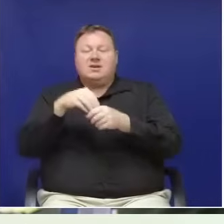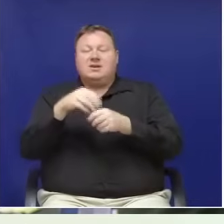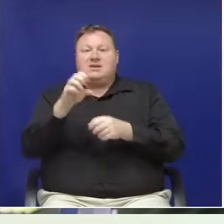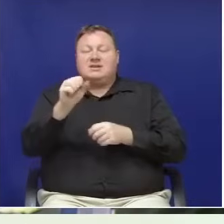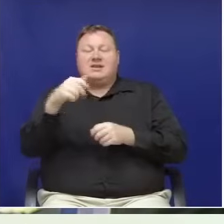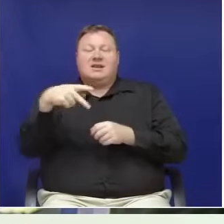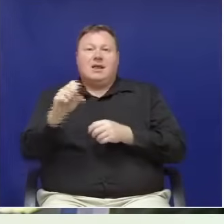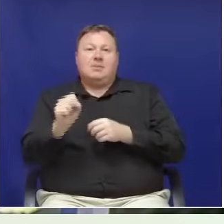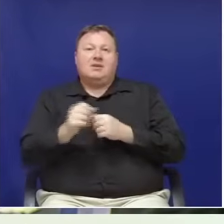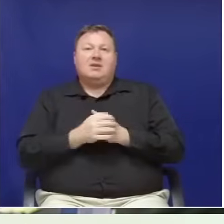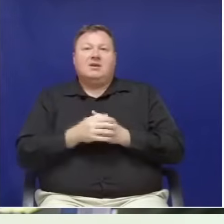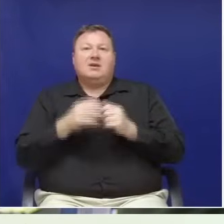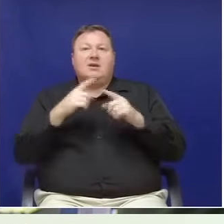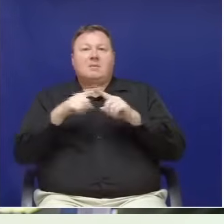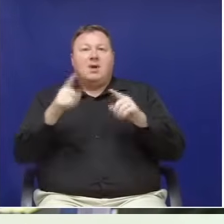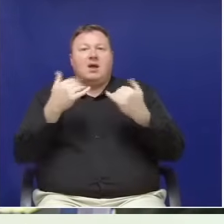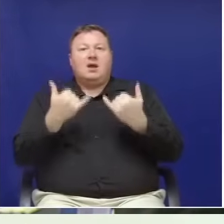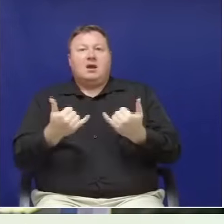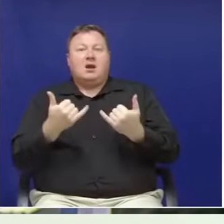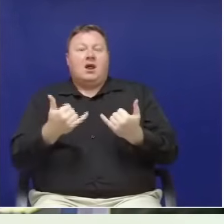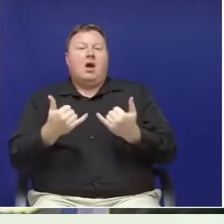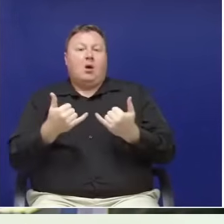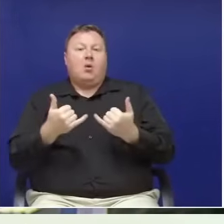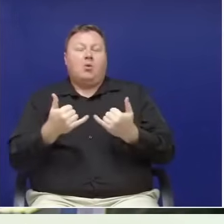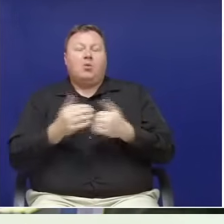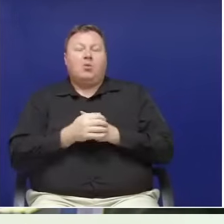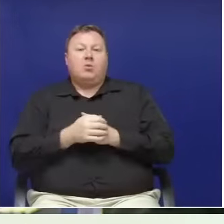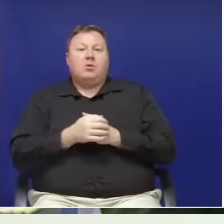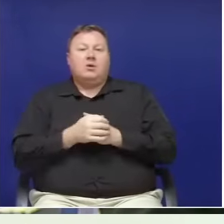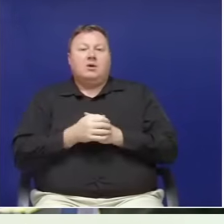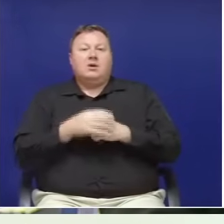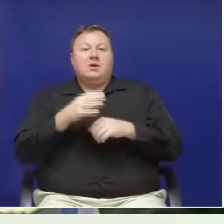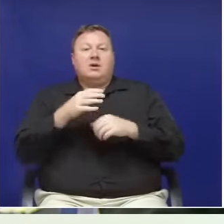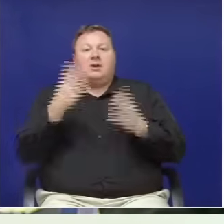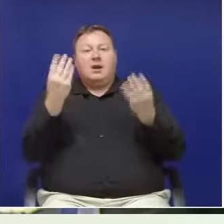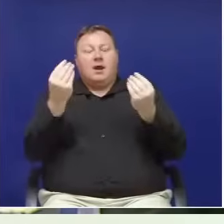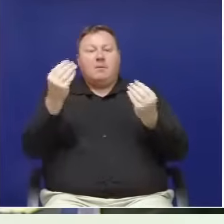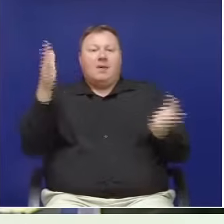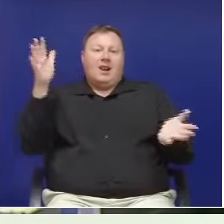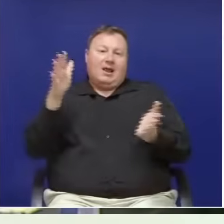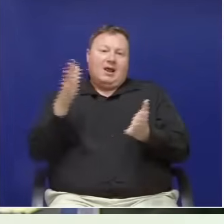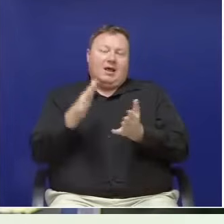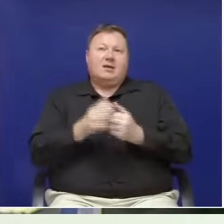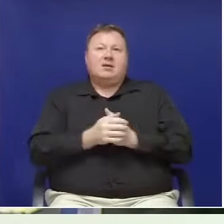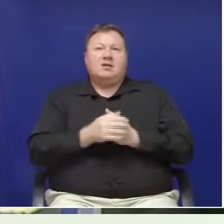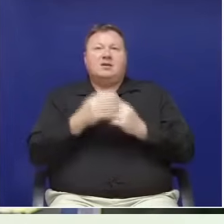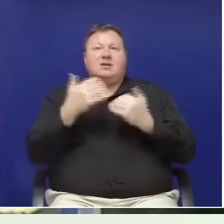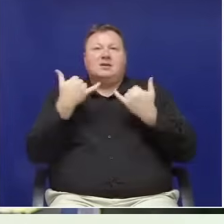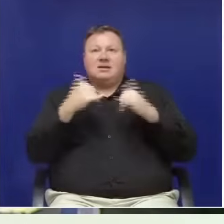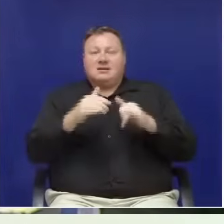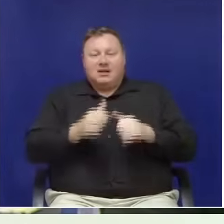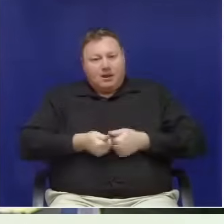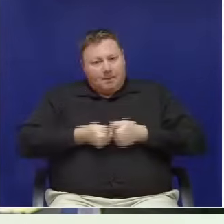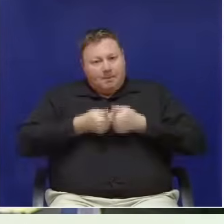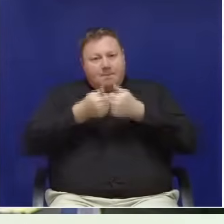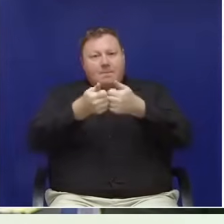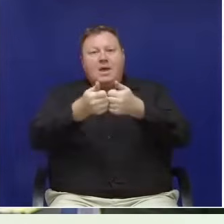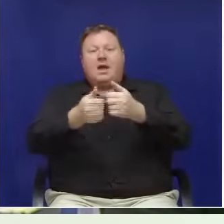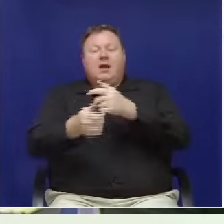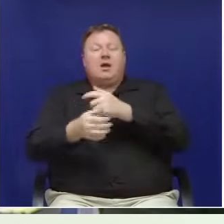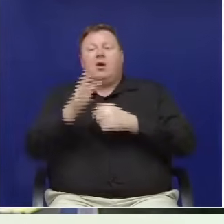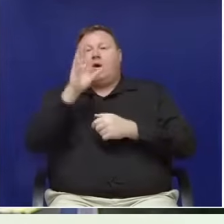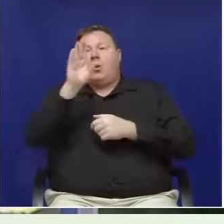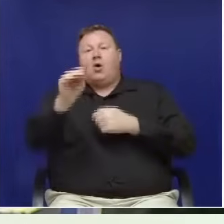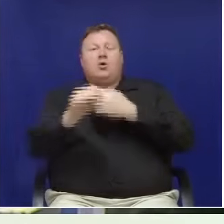However, as we speak, the number has gone down, and we have agreed that we must still go back to the President to allow us